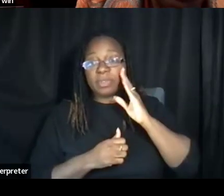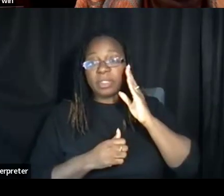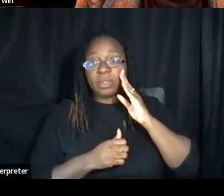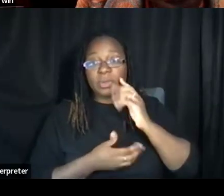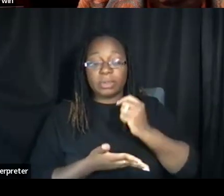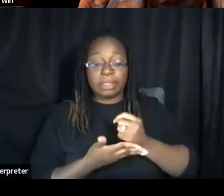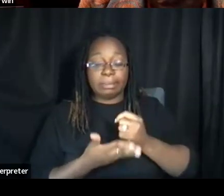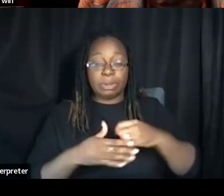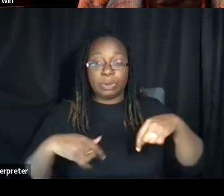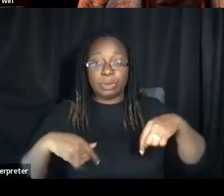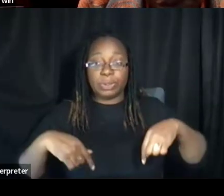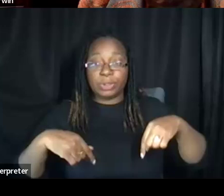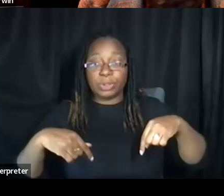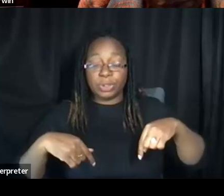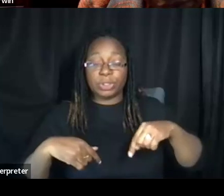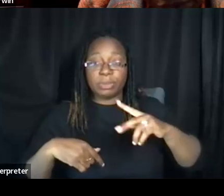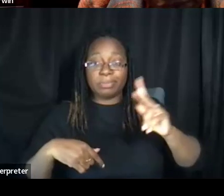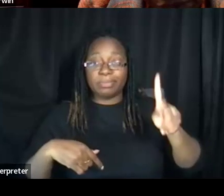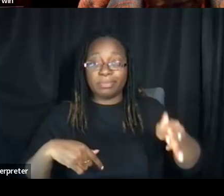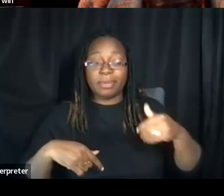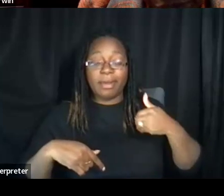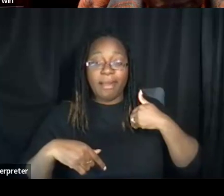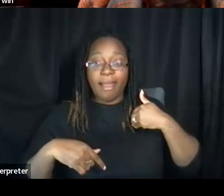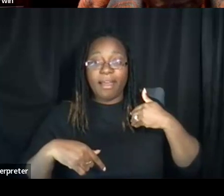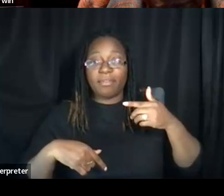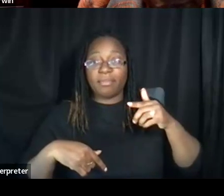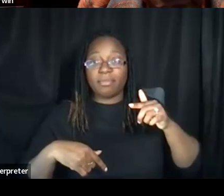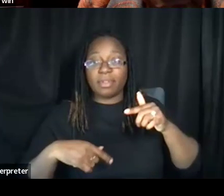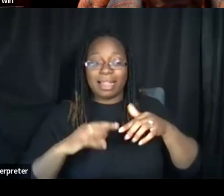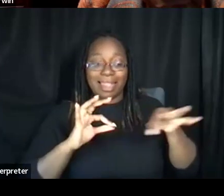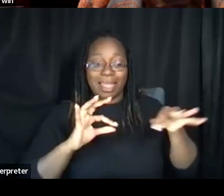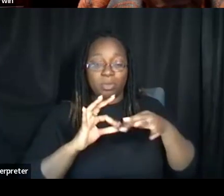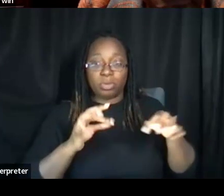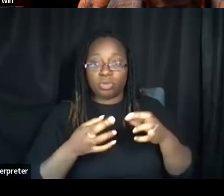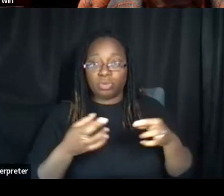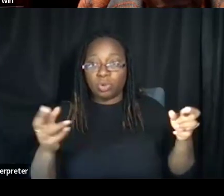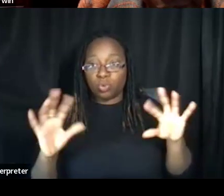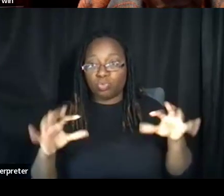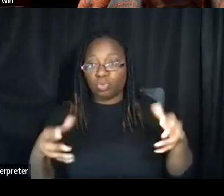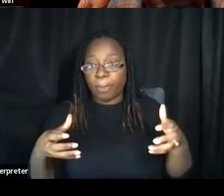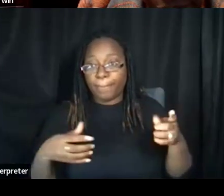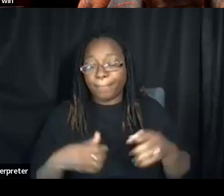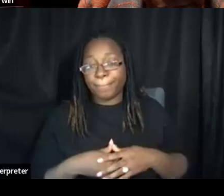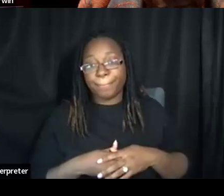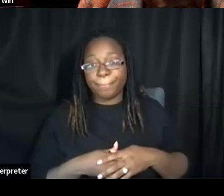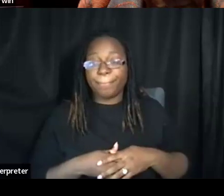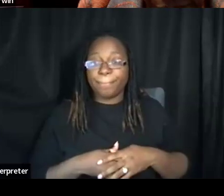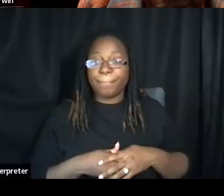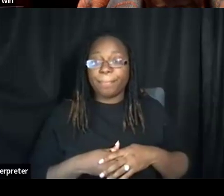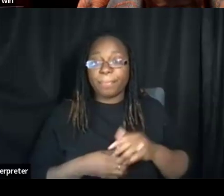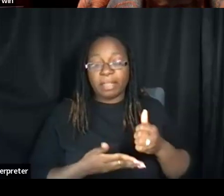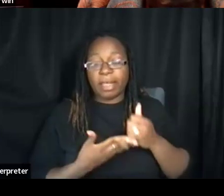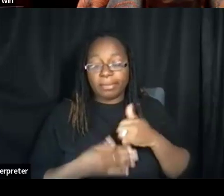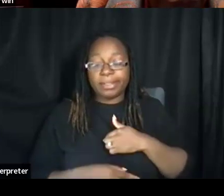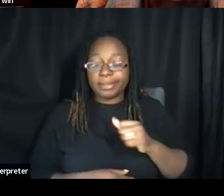here in Philadelphia actually has a language resource group that has helped us out.